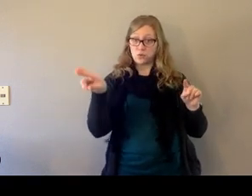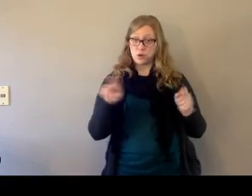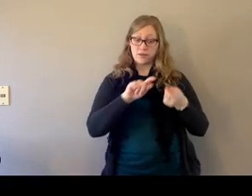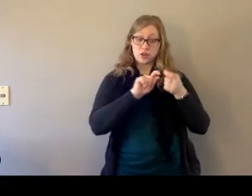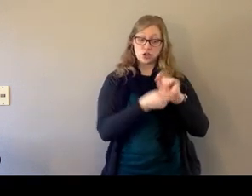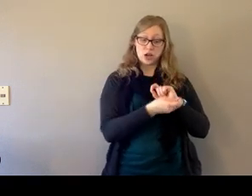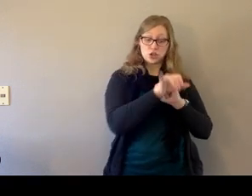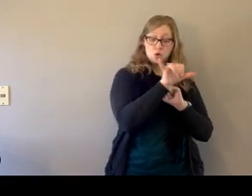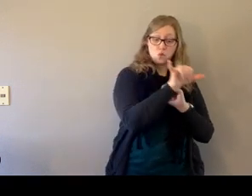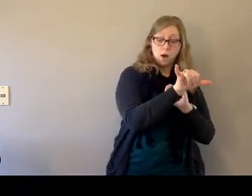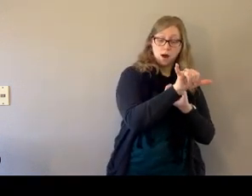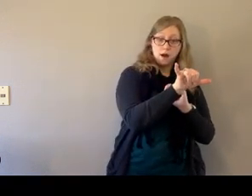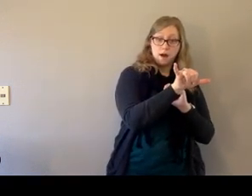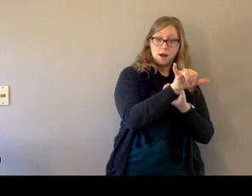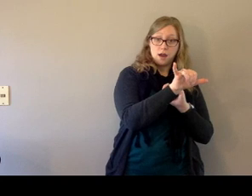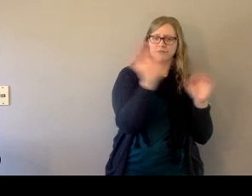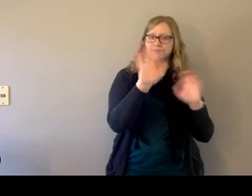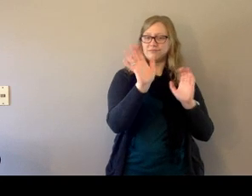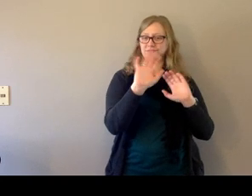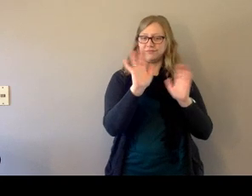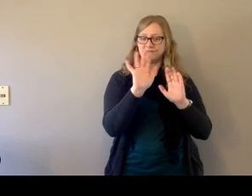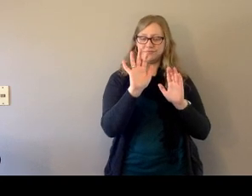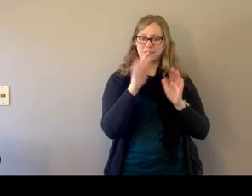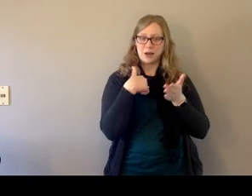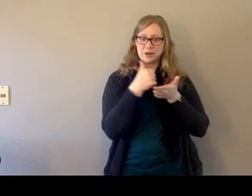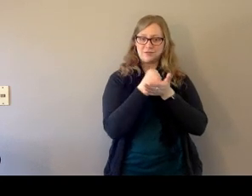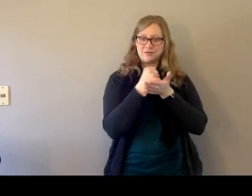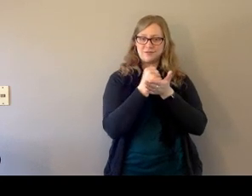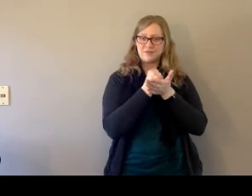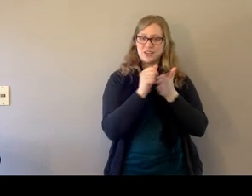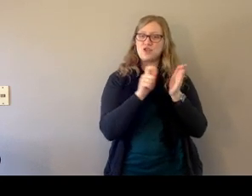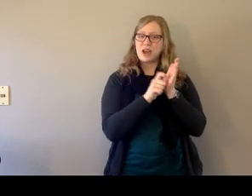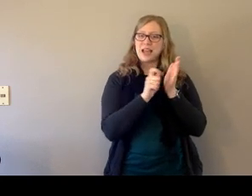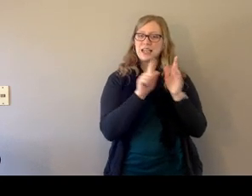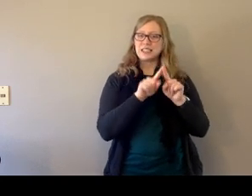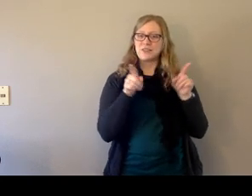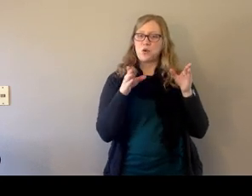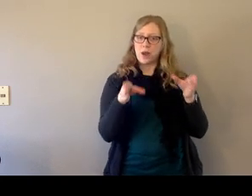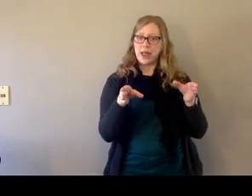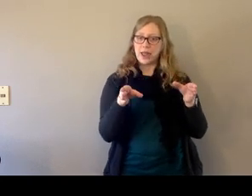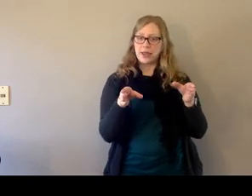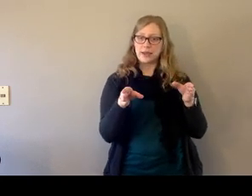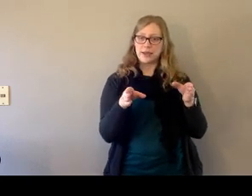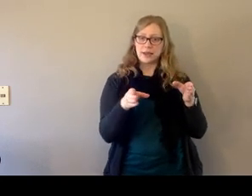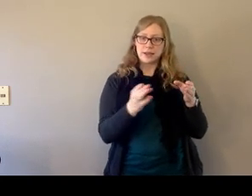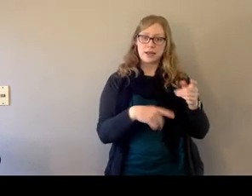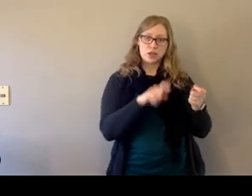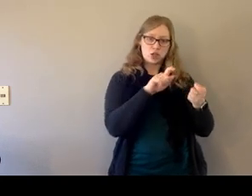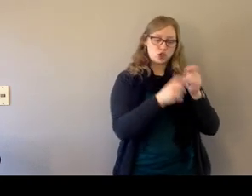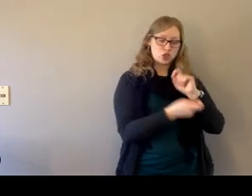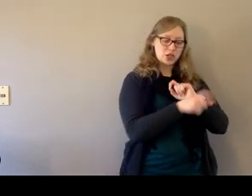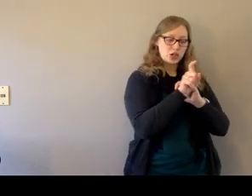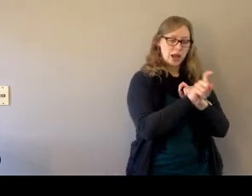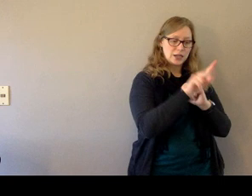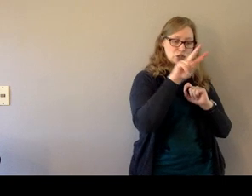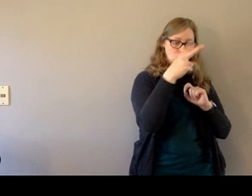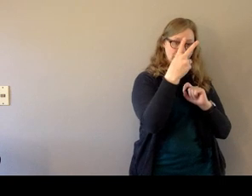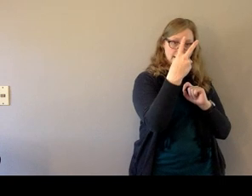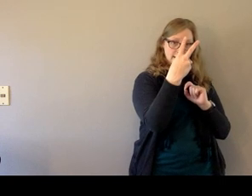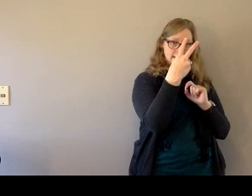Actually, I'm going to write that the other way around, just because change in x squared